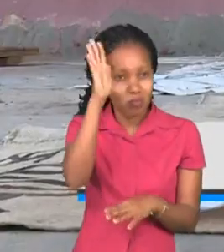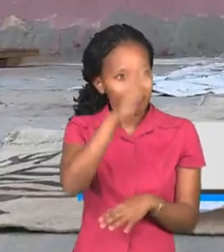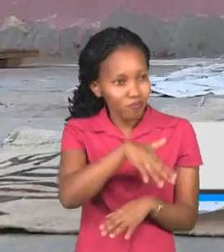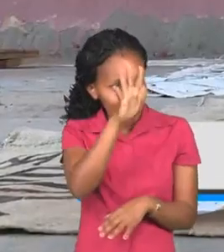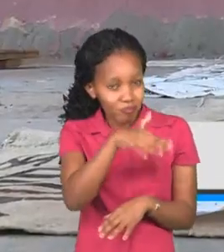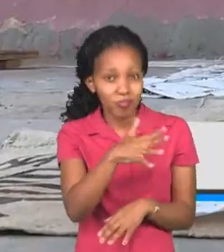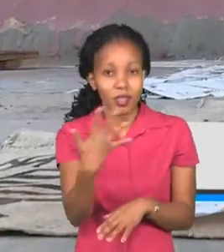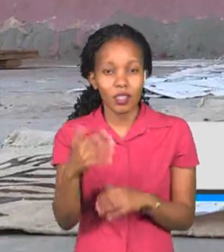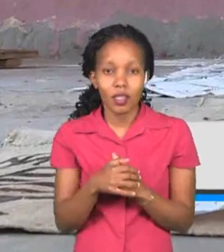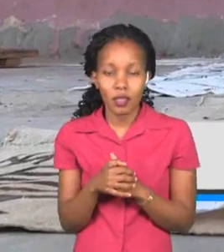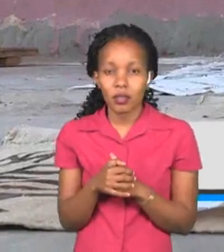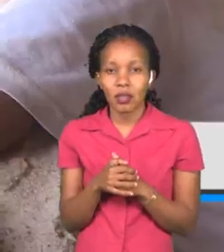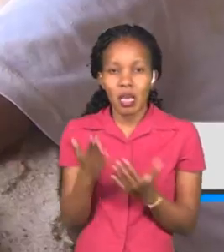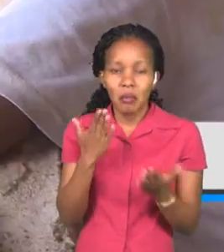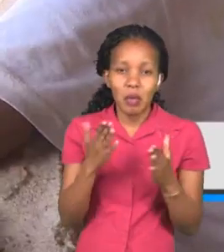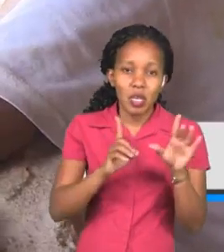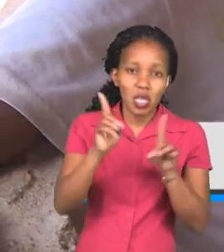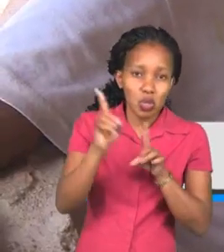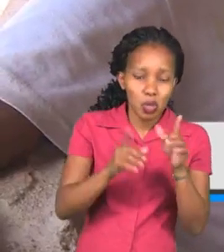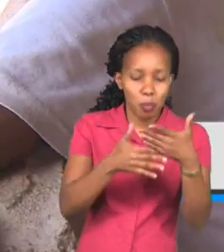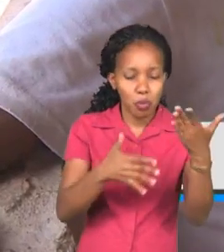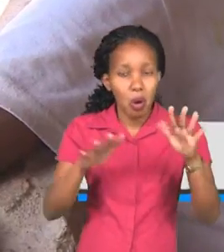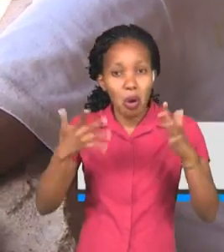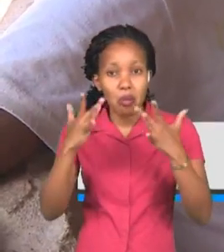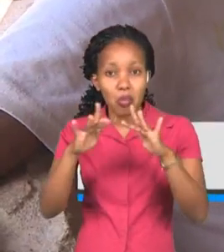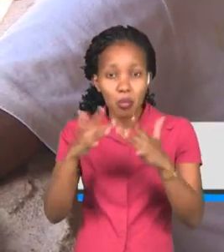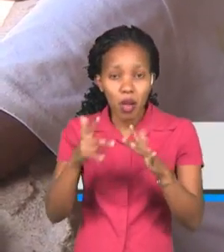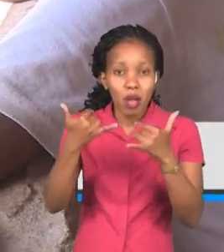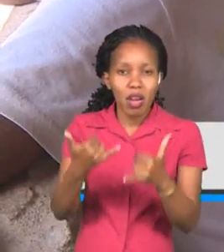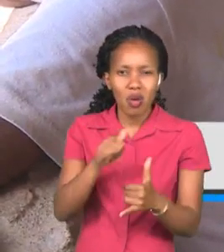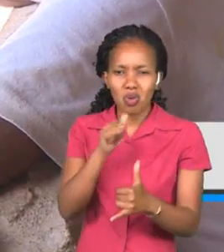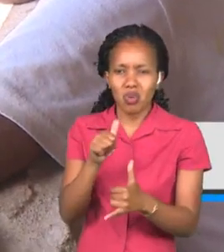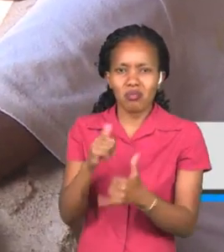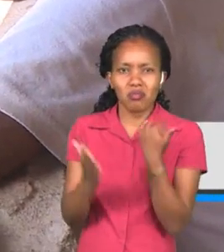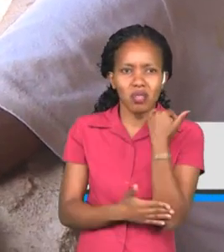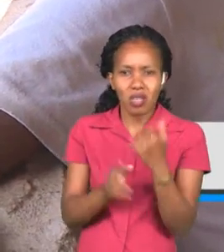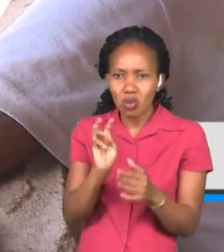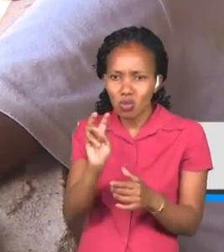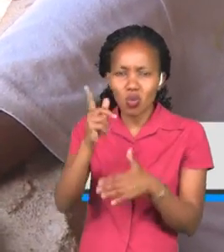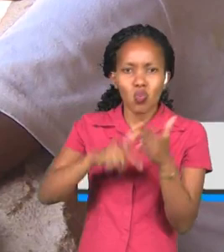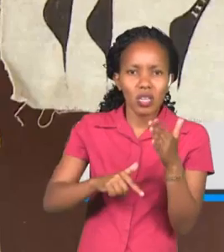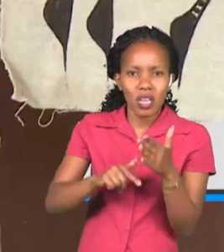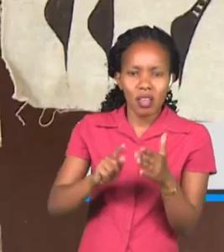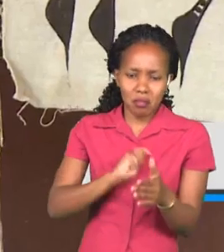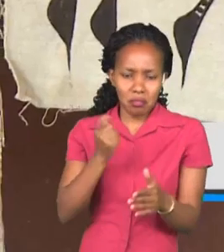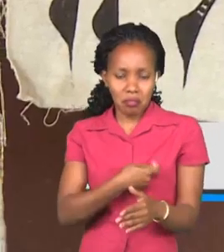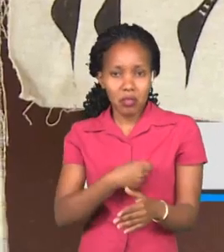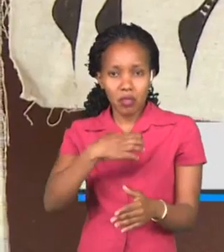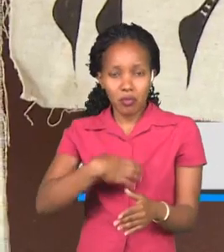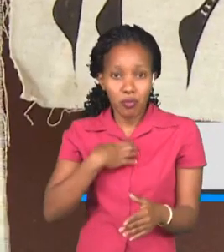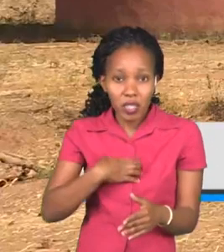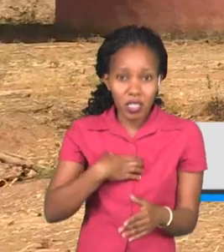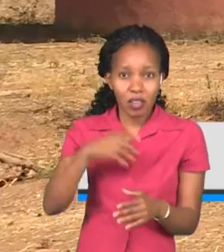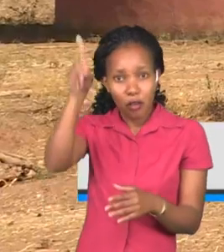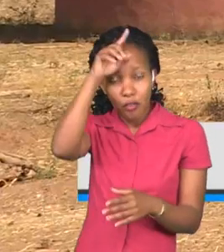textiles. Whether in tourist brochures or online, it is not unusual to find references to Picasso's reputed visit to